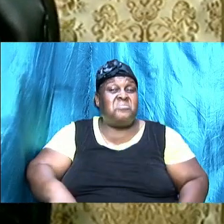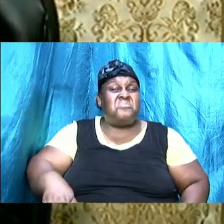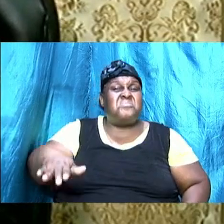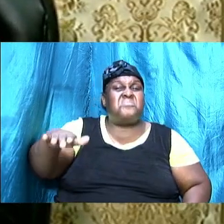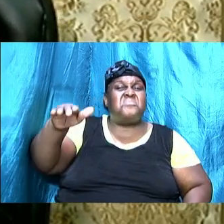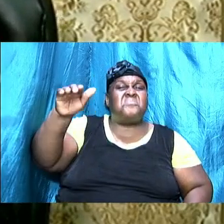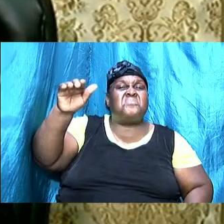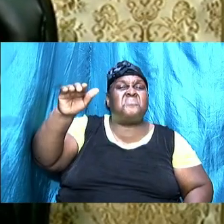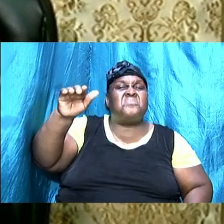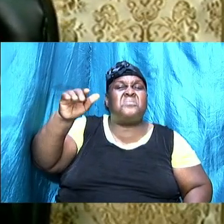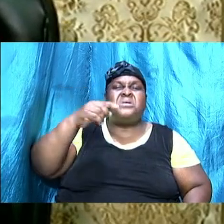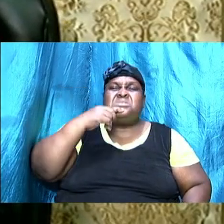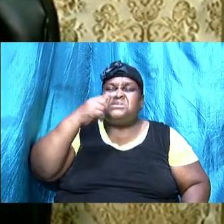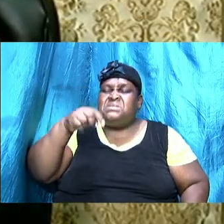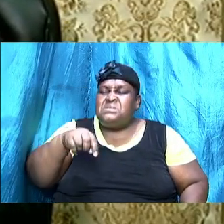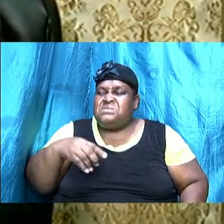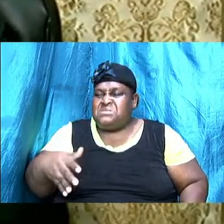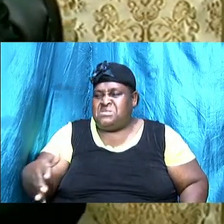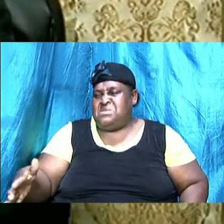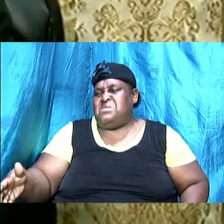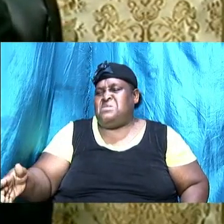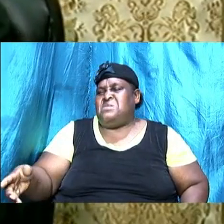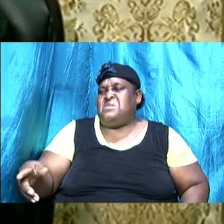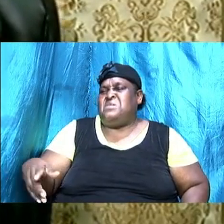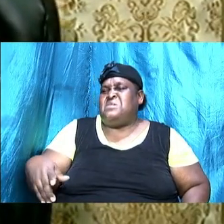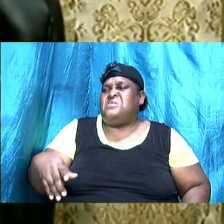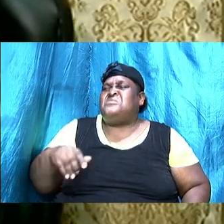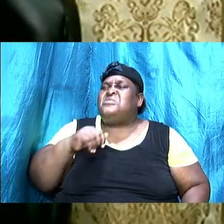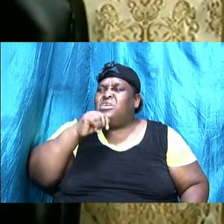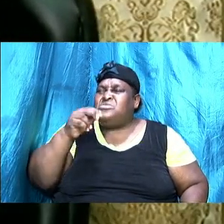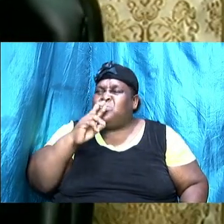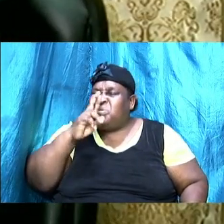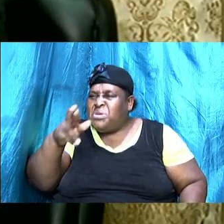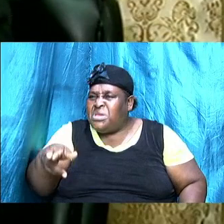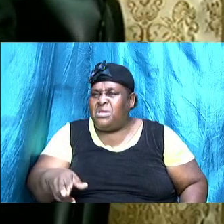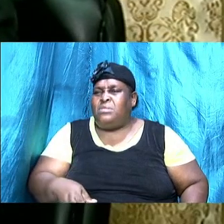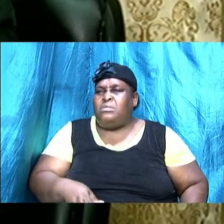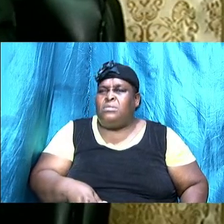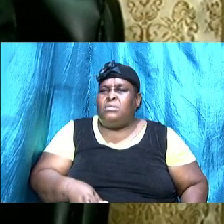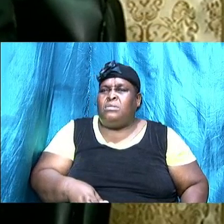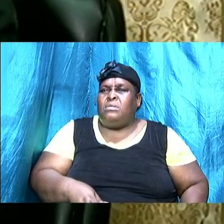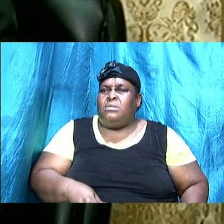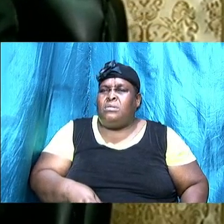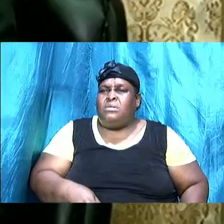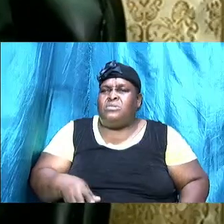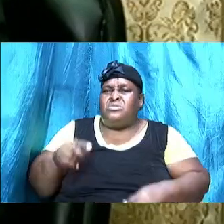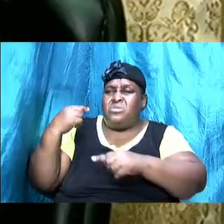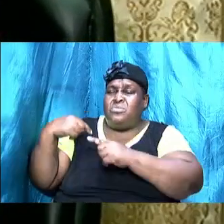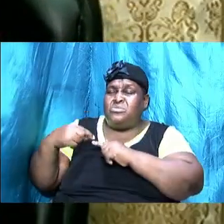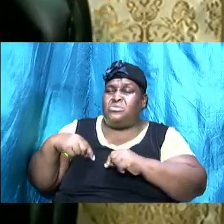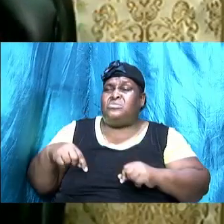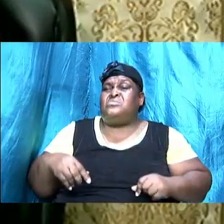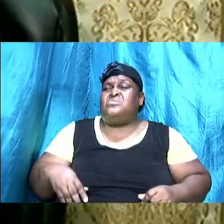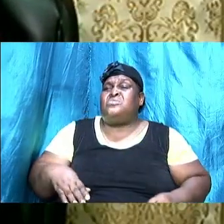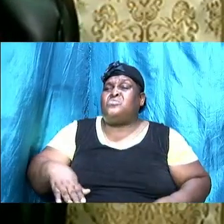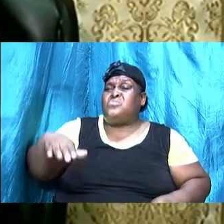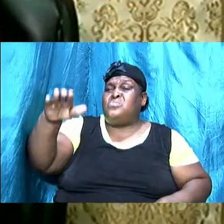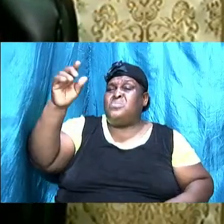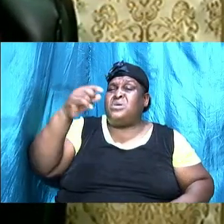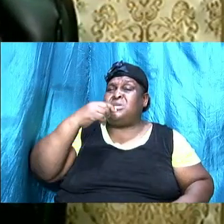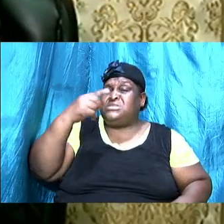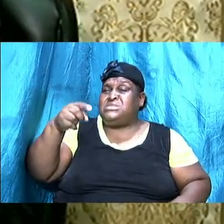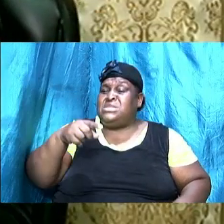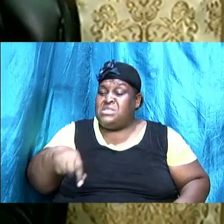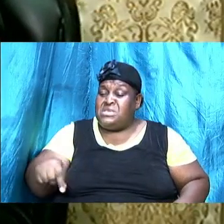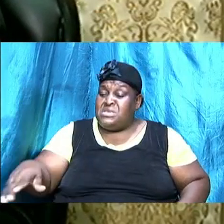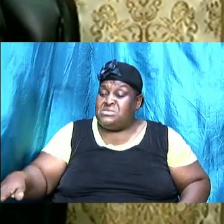is a farce. They're going to grow up and say, this thing is not real. They're going to grow up and say, this thing is not for me, because of the